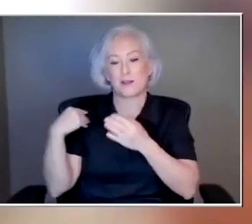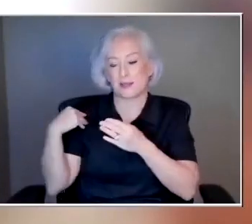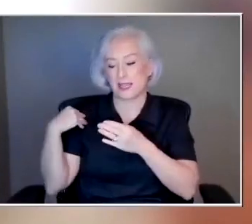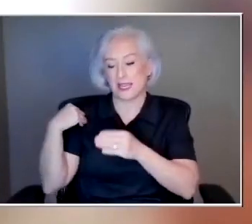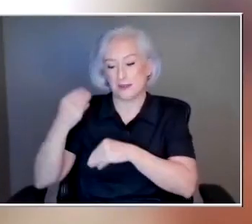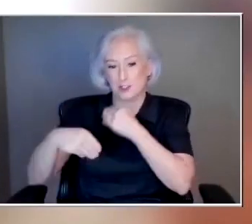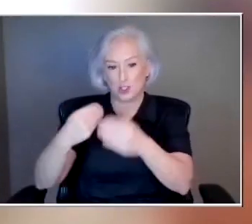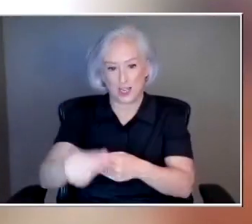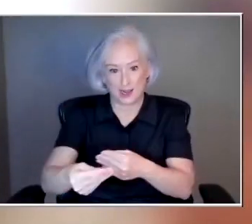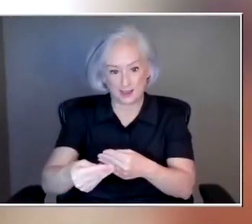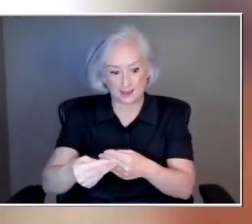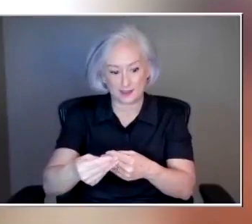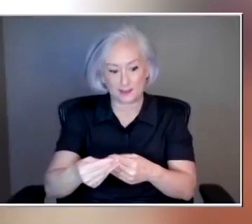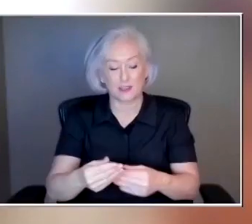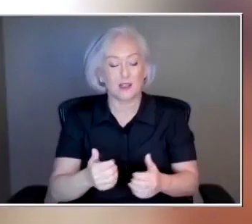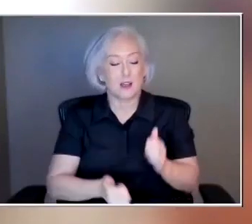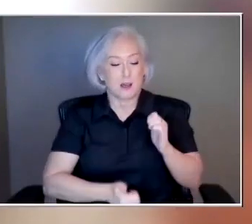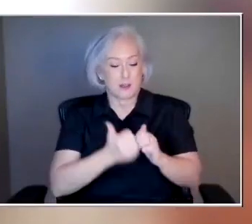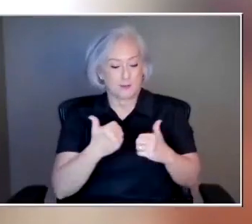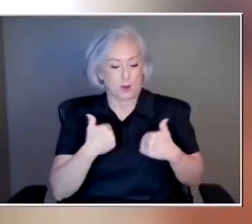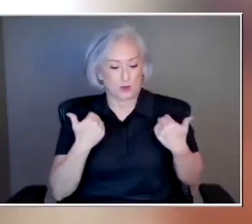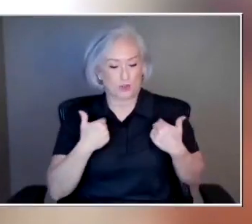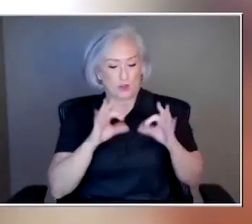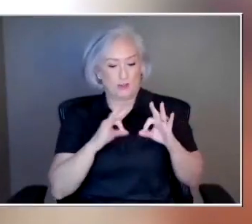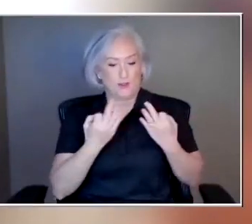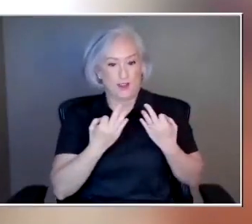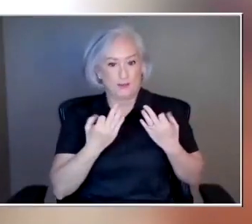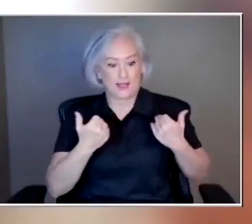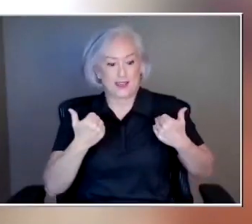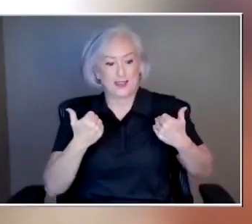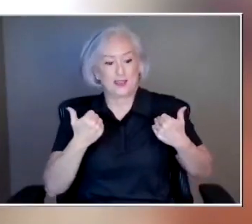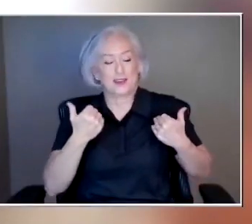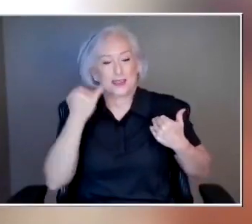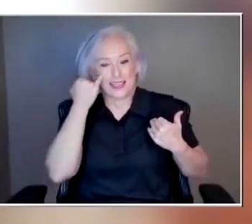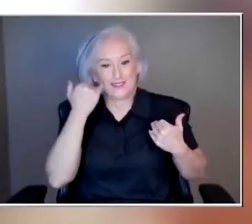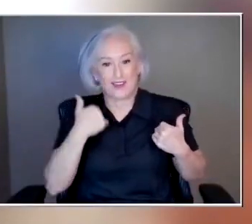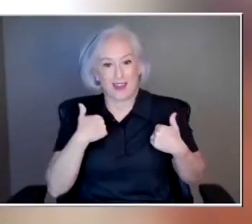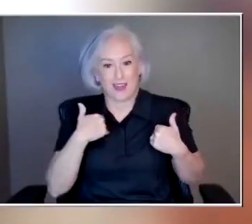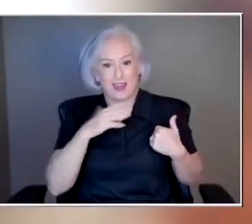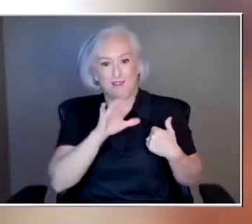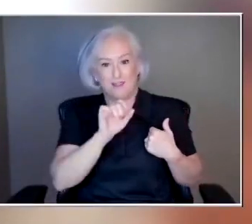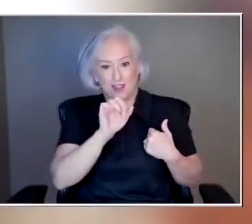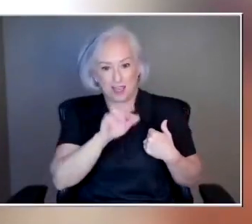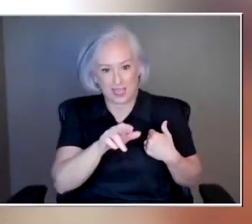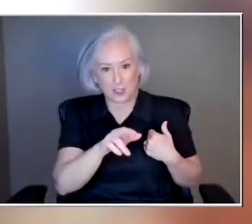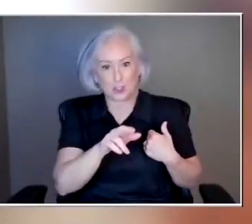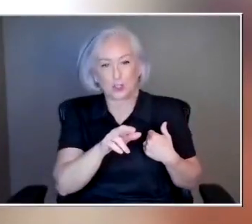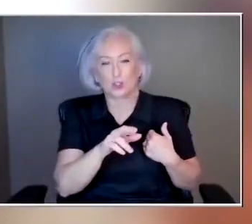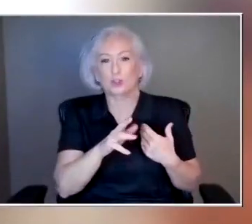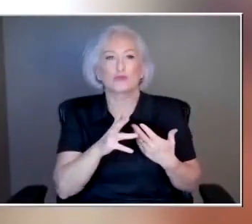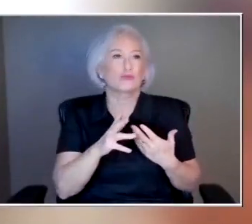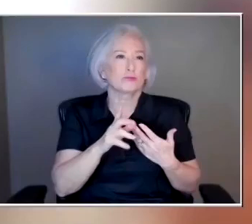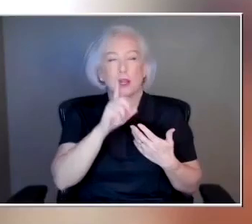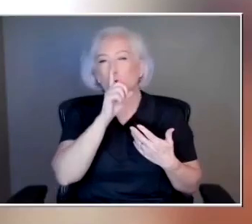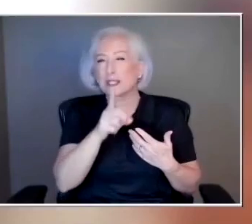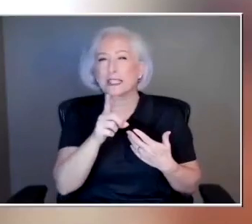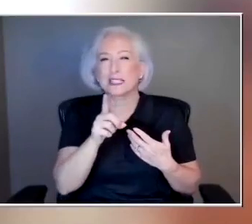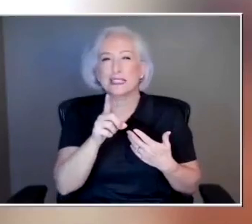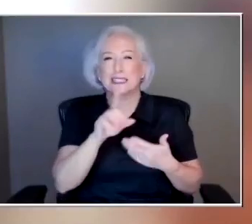family had breast cancer. So in most cases, the screening typically isn't starting till about mid-20s.